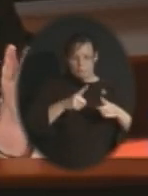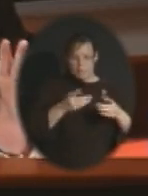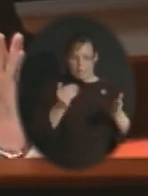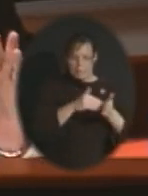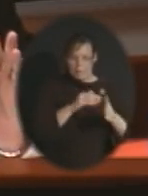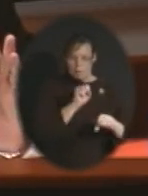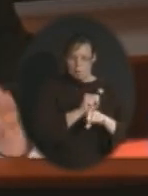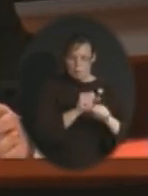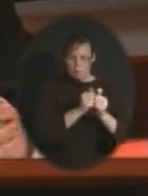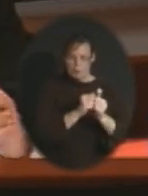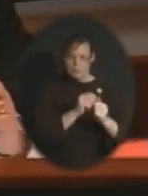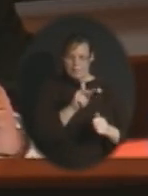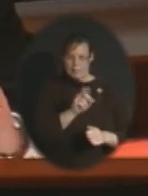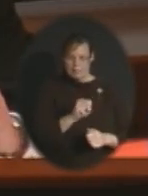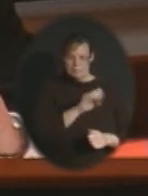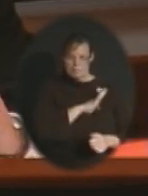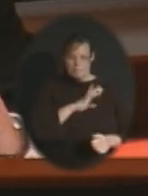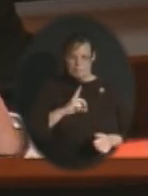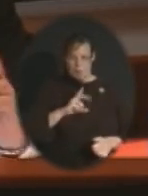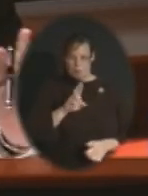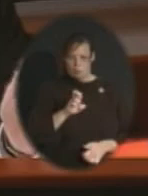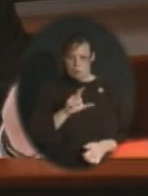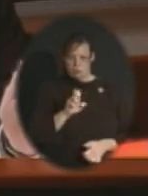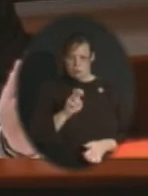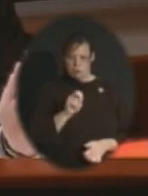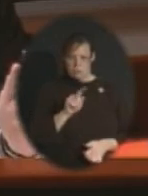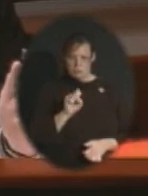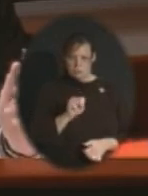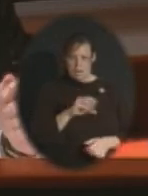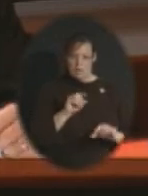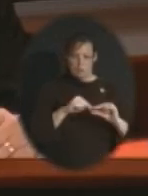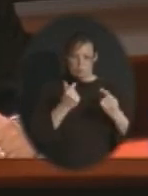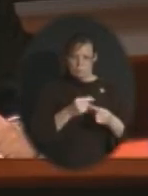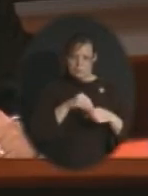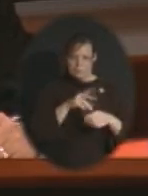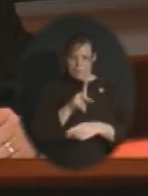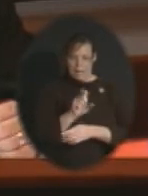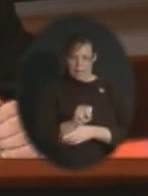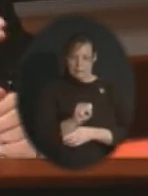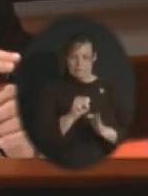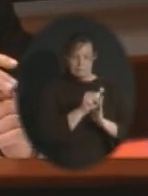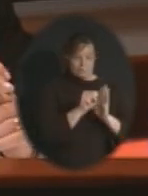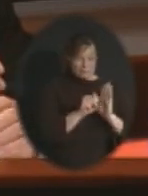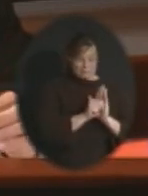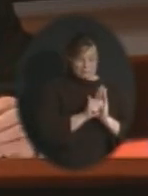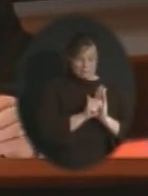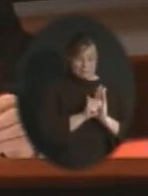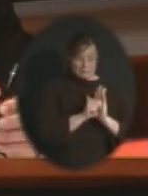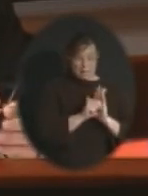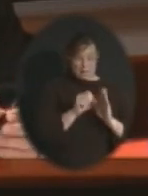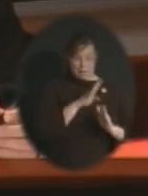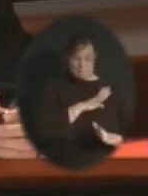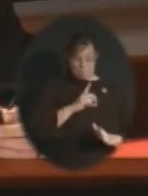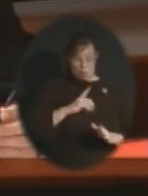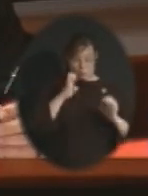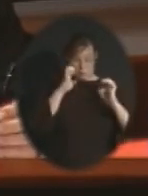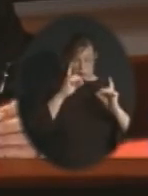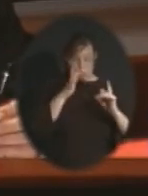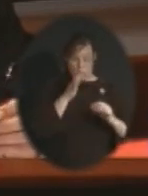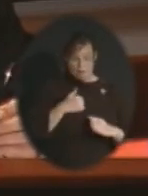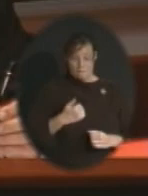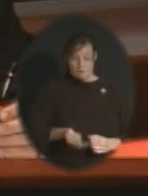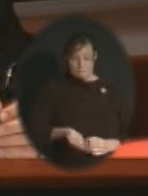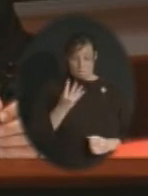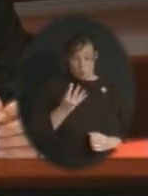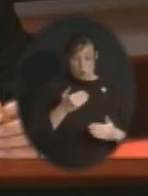work with the Kansas Board of Regents and groups in Kansas. State Board of Education will have at least 4 new state board